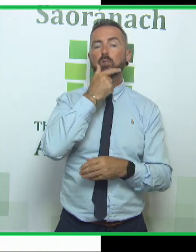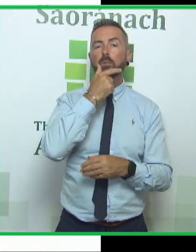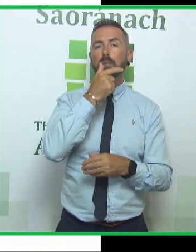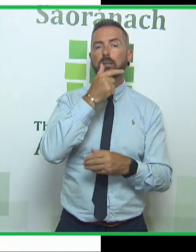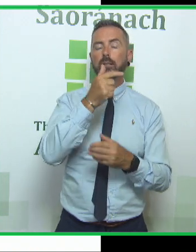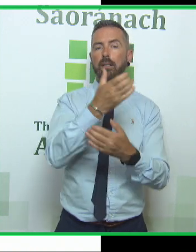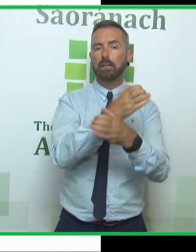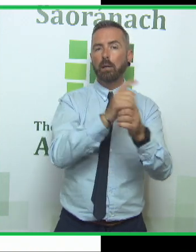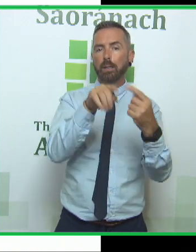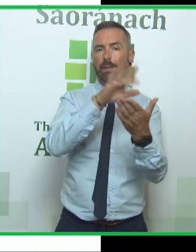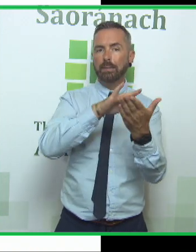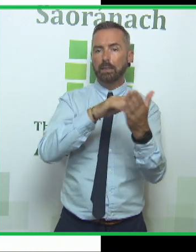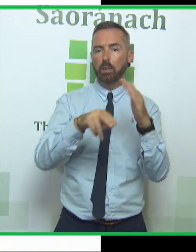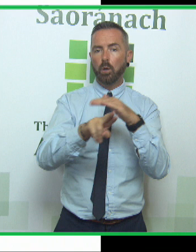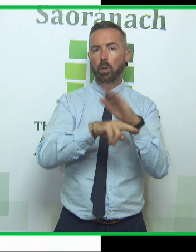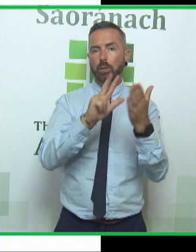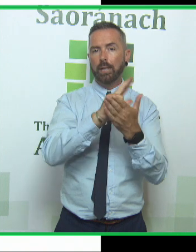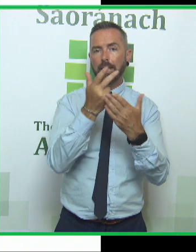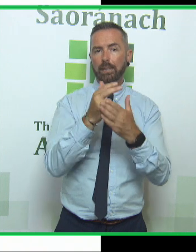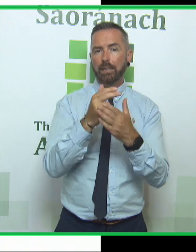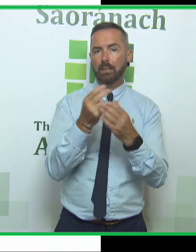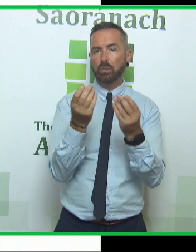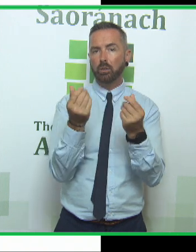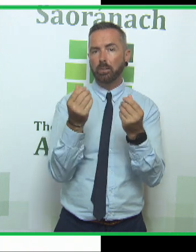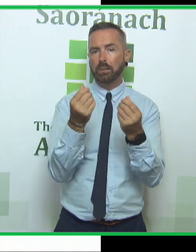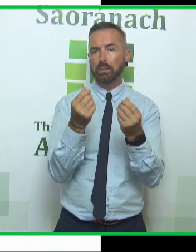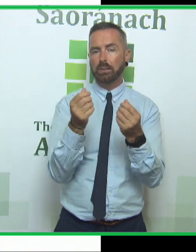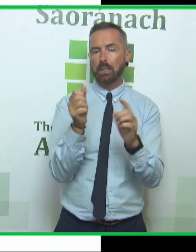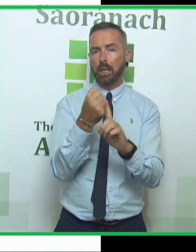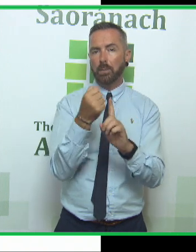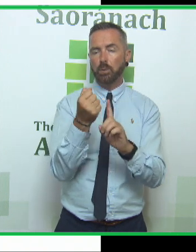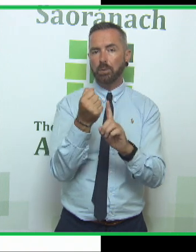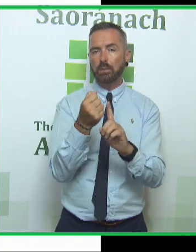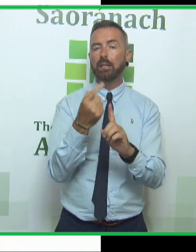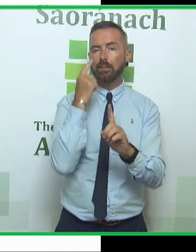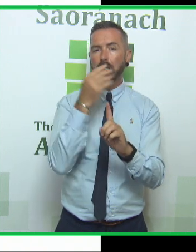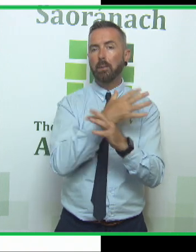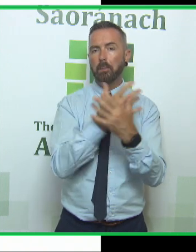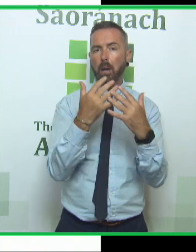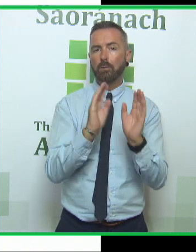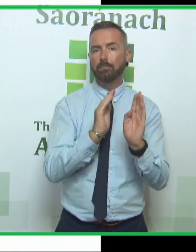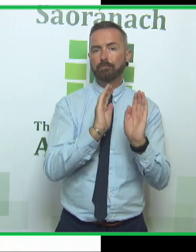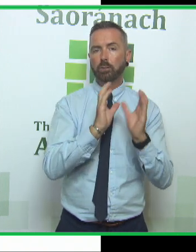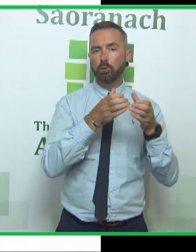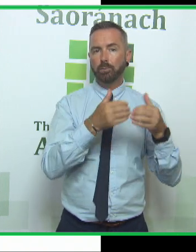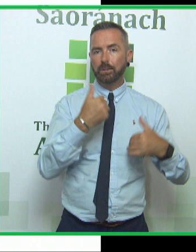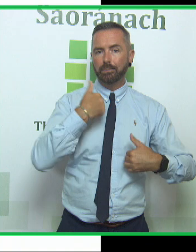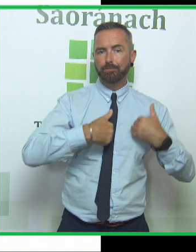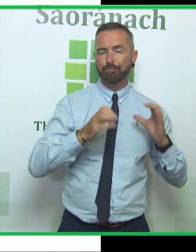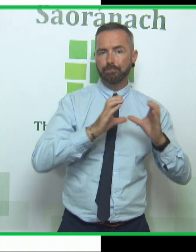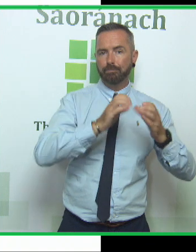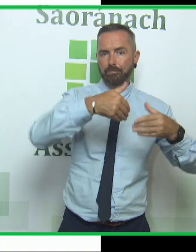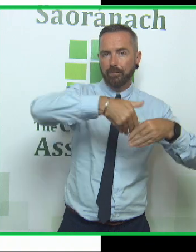with substance misuse. If you look at the number of stakeholders, it matches very clearly the tier